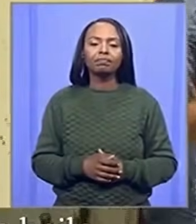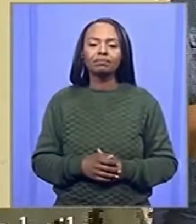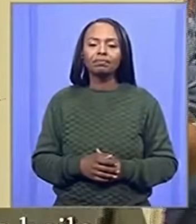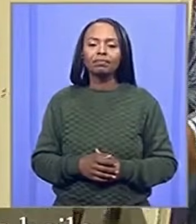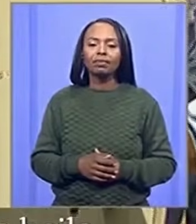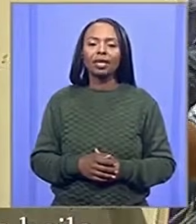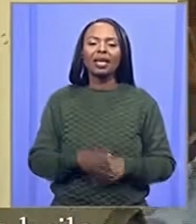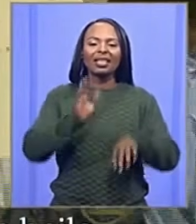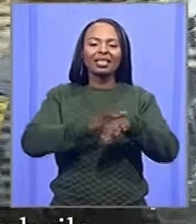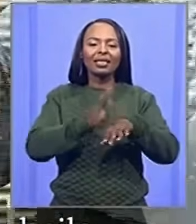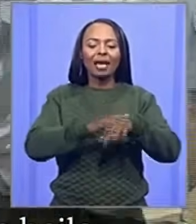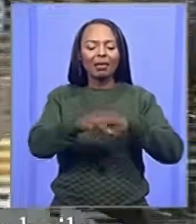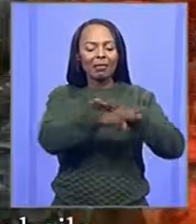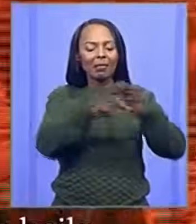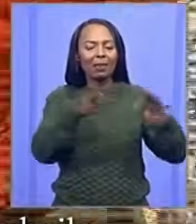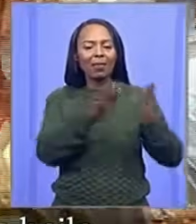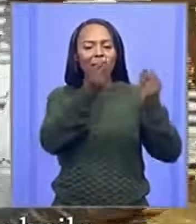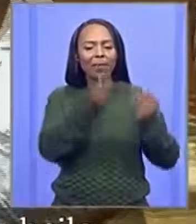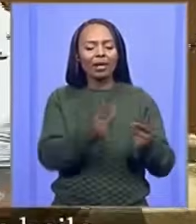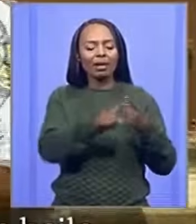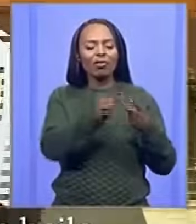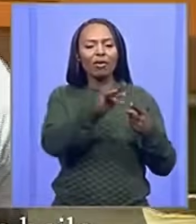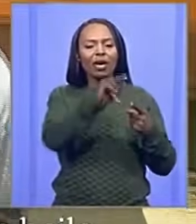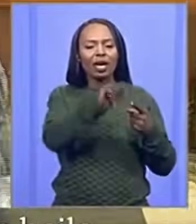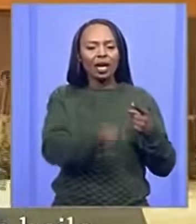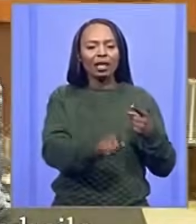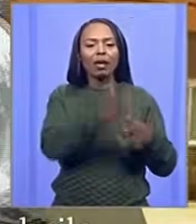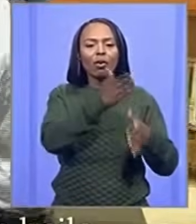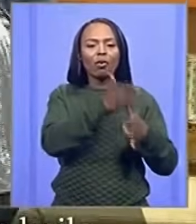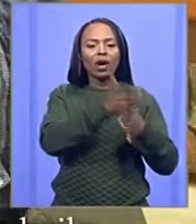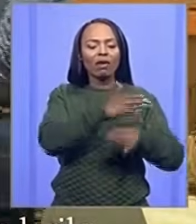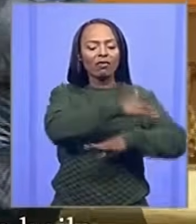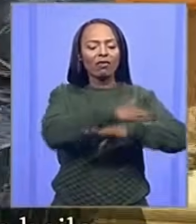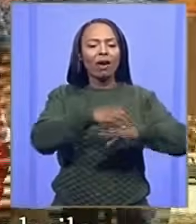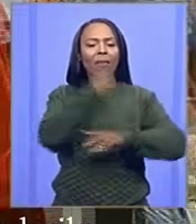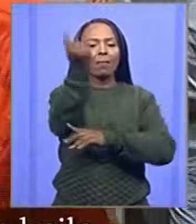madi, Floriana e ne le modiri wa mo lapeng kwa polaseng ya Phalaphala.